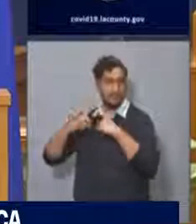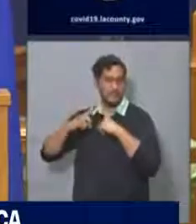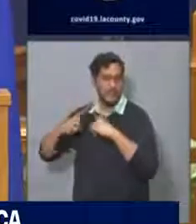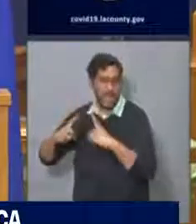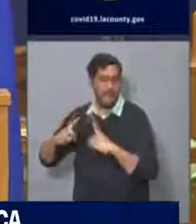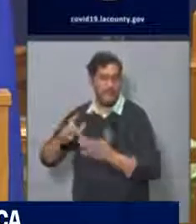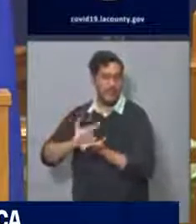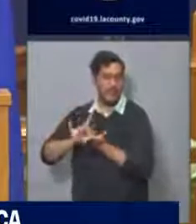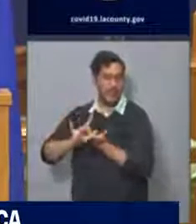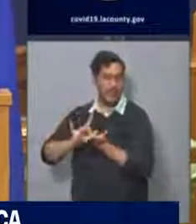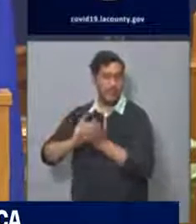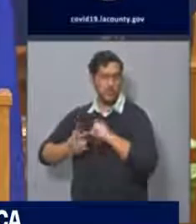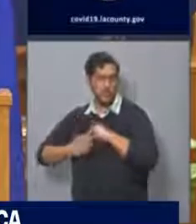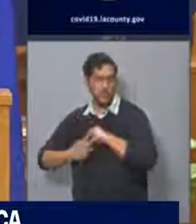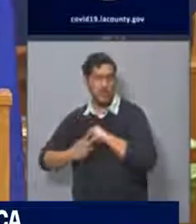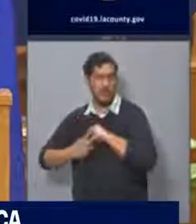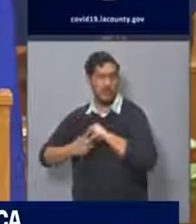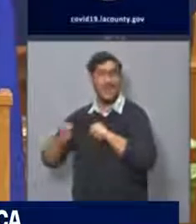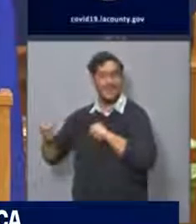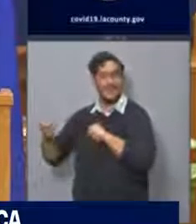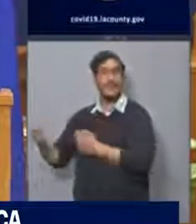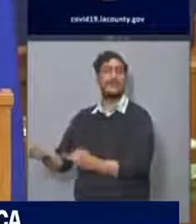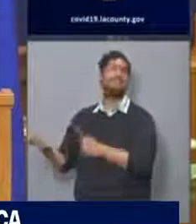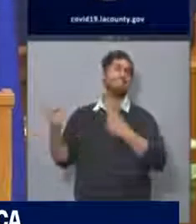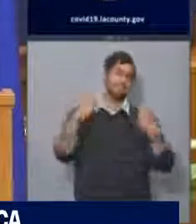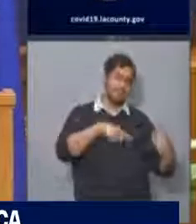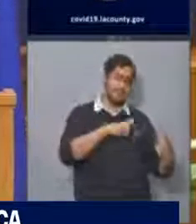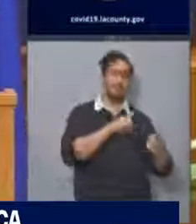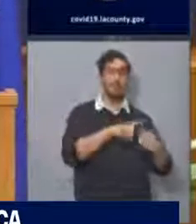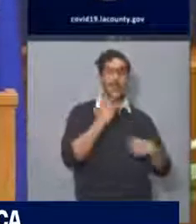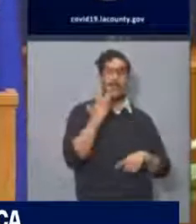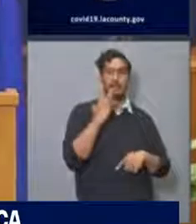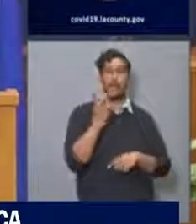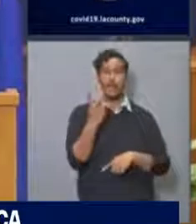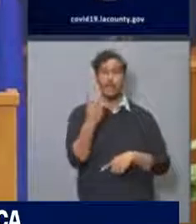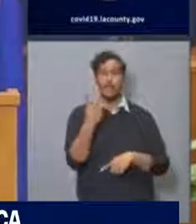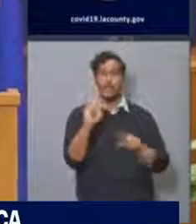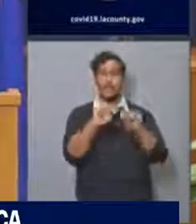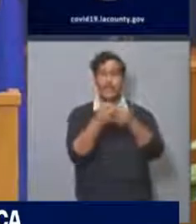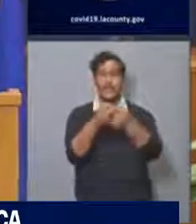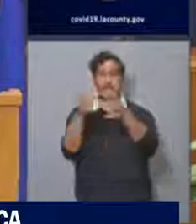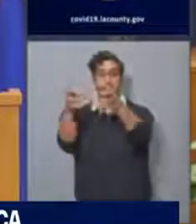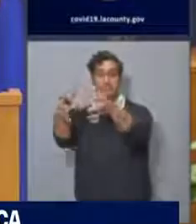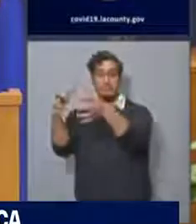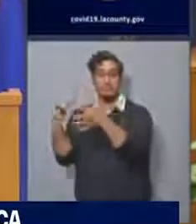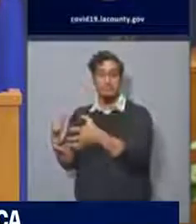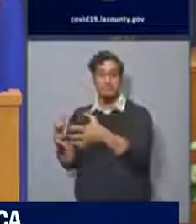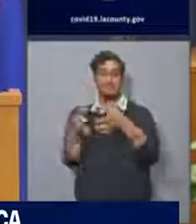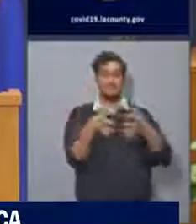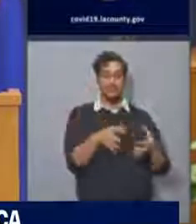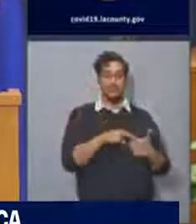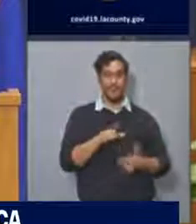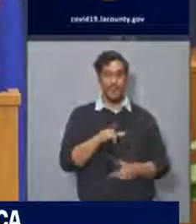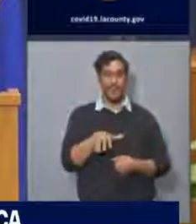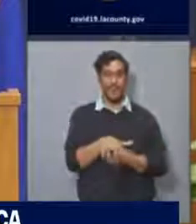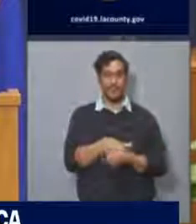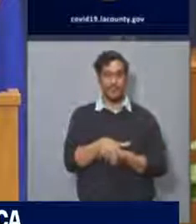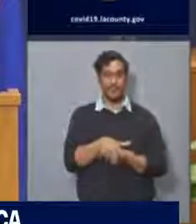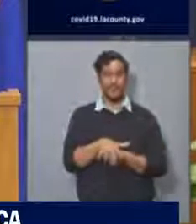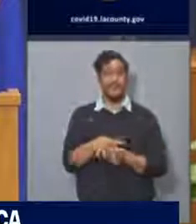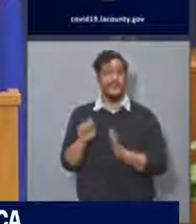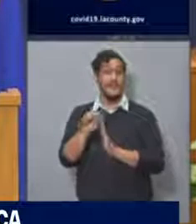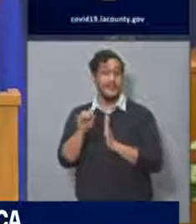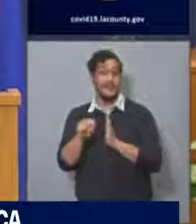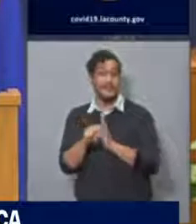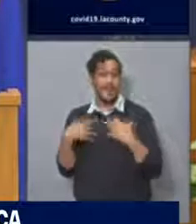Reserve individuals are being deployed to California with 2 teams coming to Los Angeles County. The State Health Corps with a